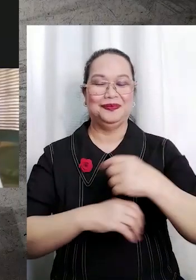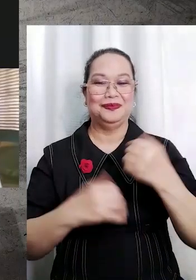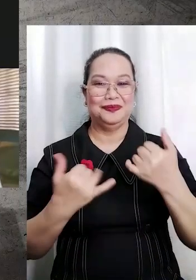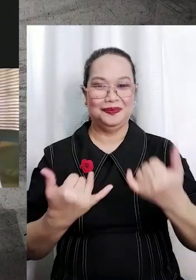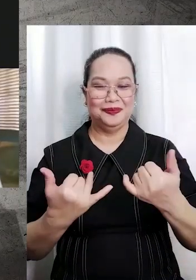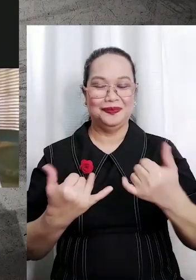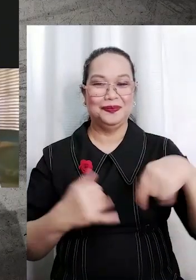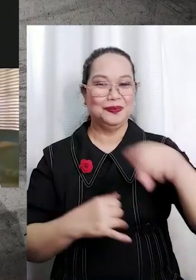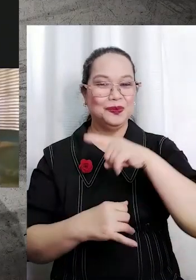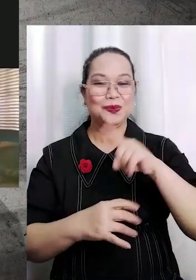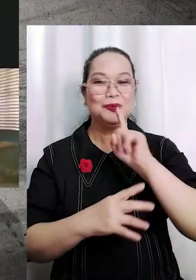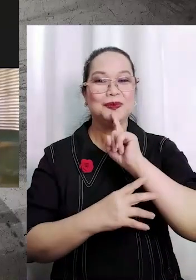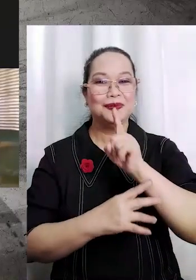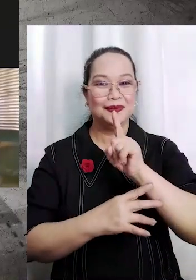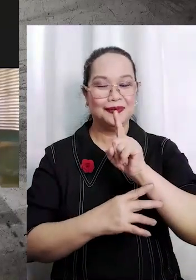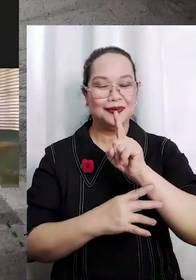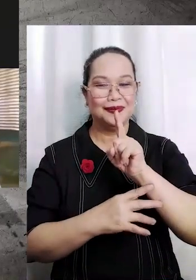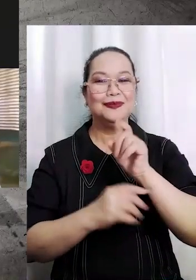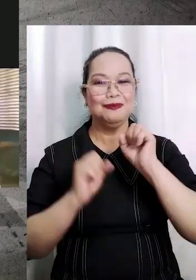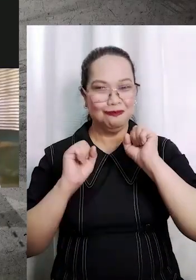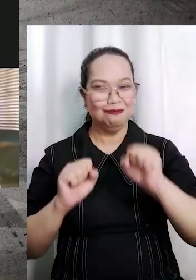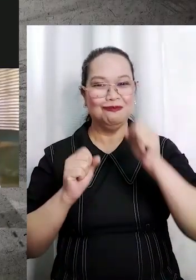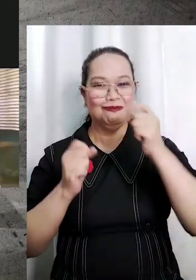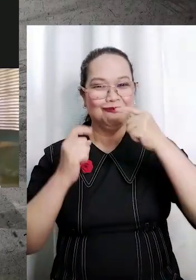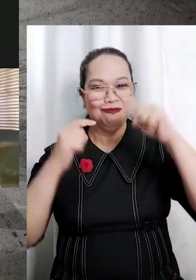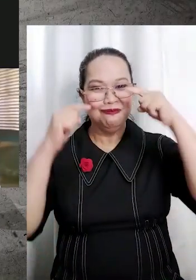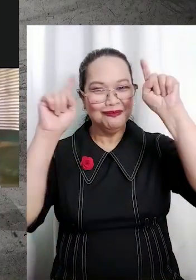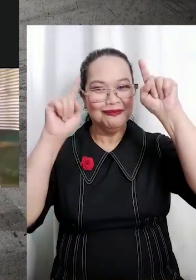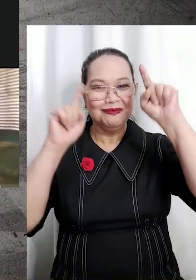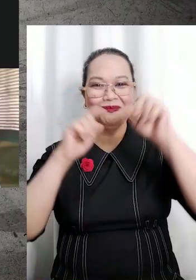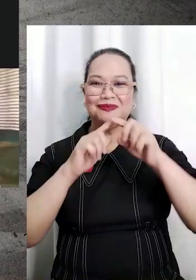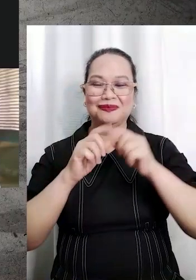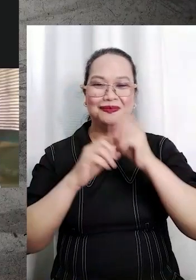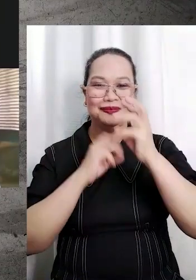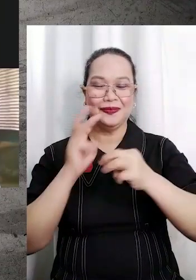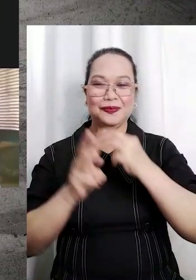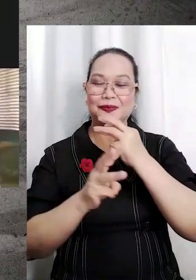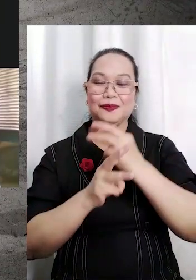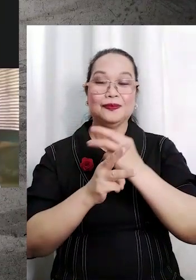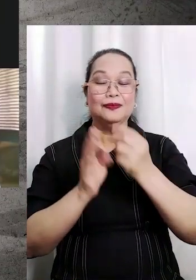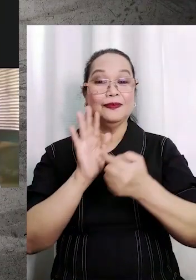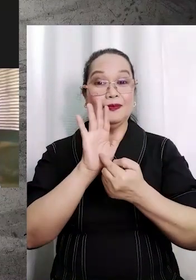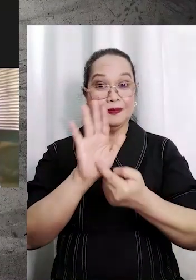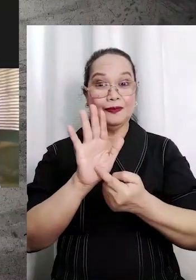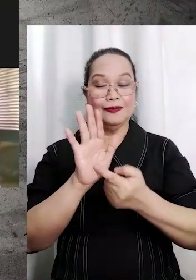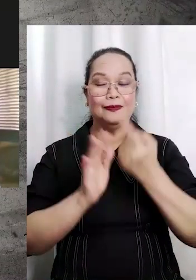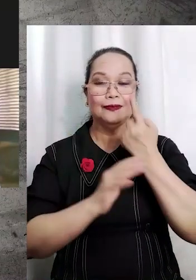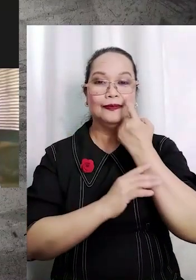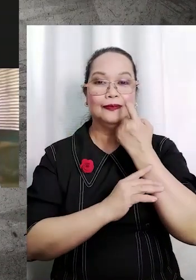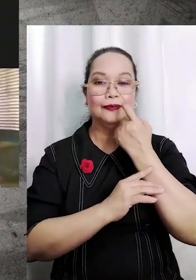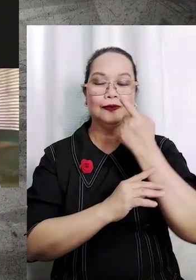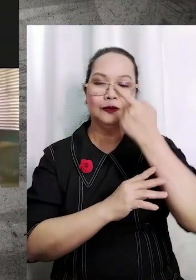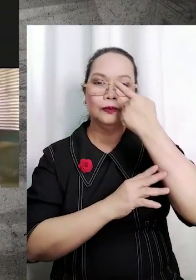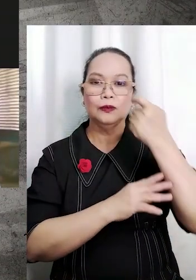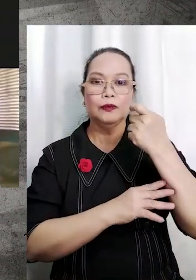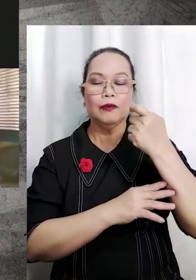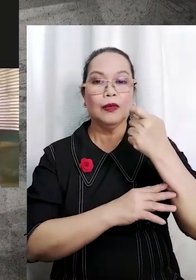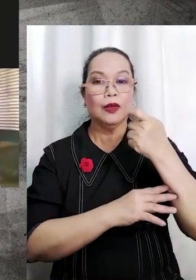day. We can truly be overcomers in this world, as we have emphasized from